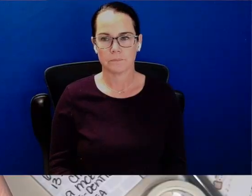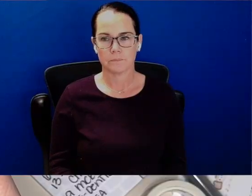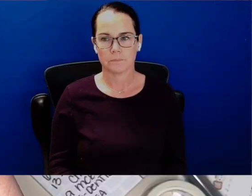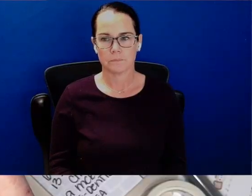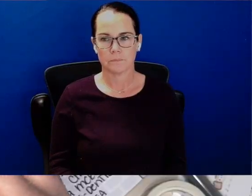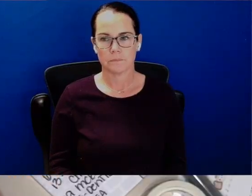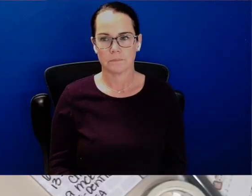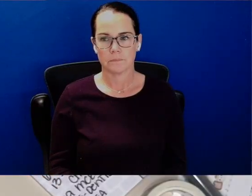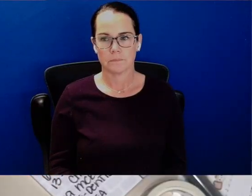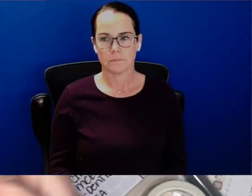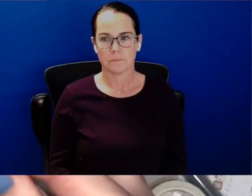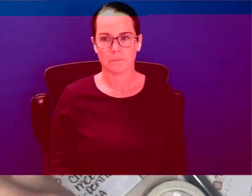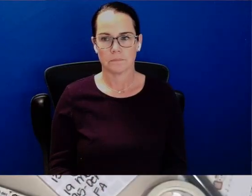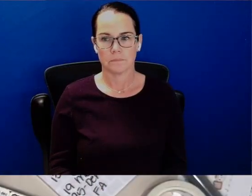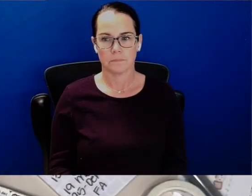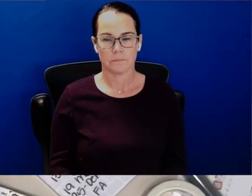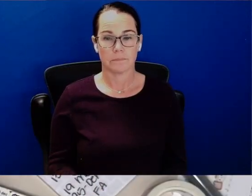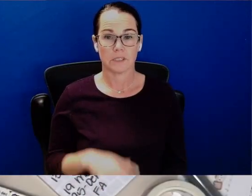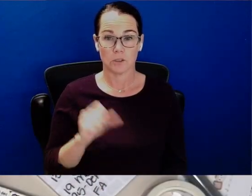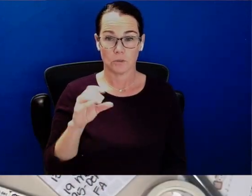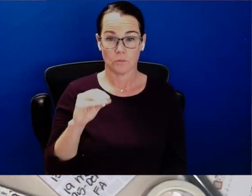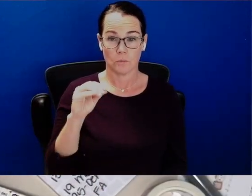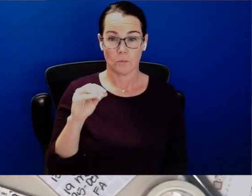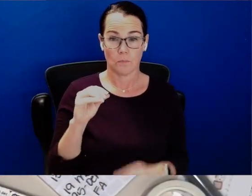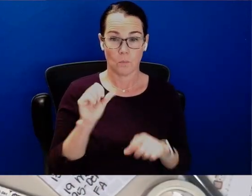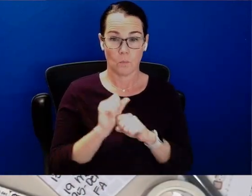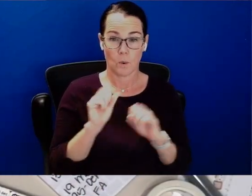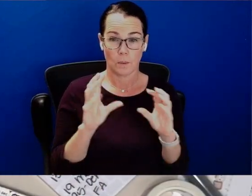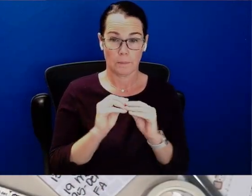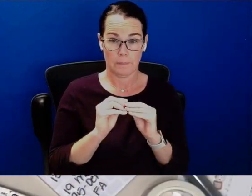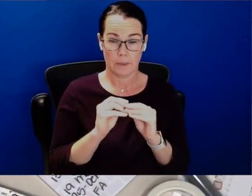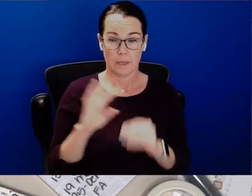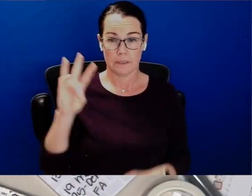have work meetings on the 6th.